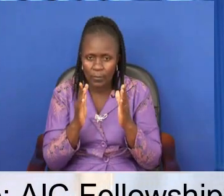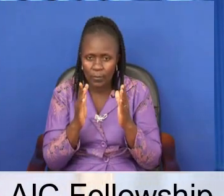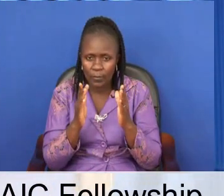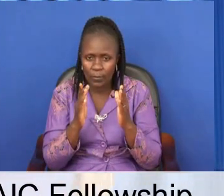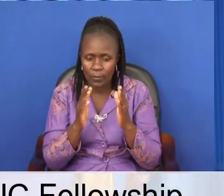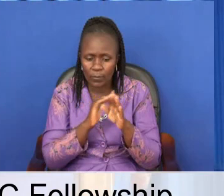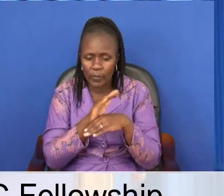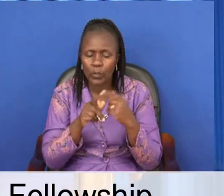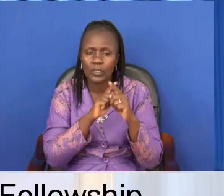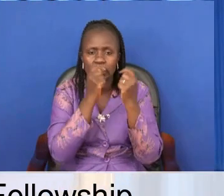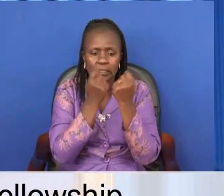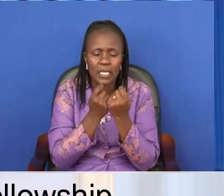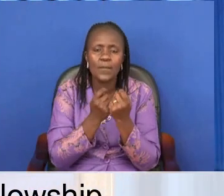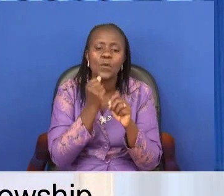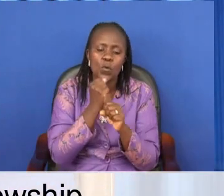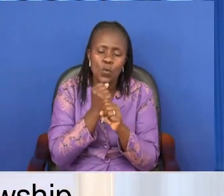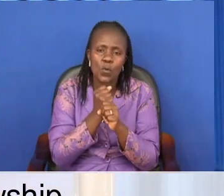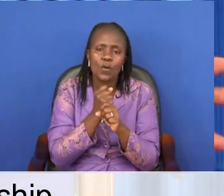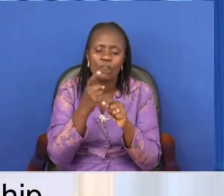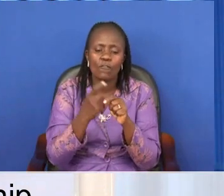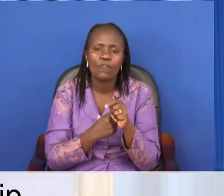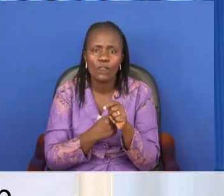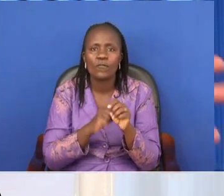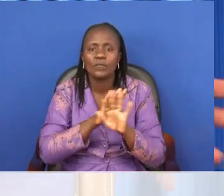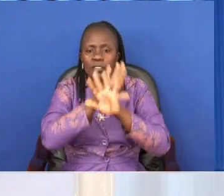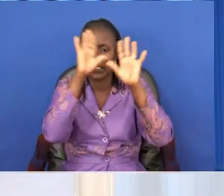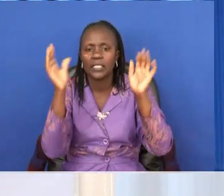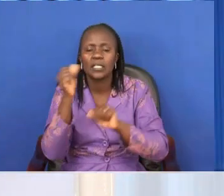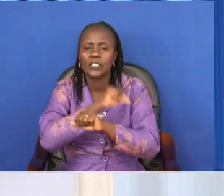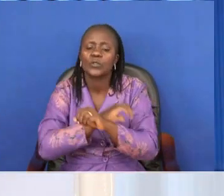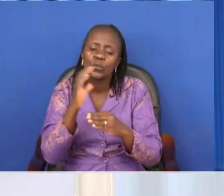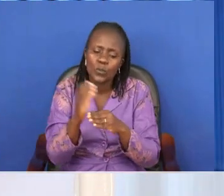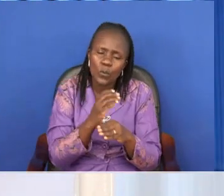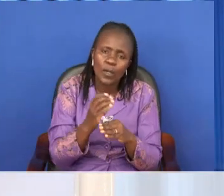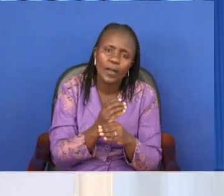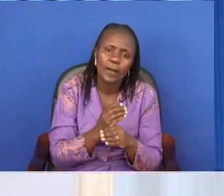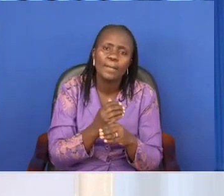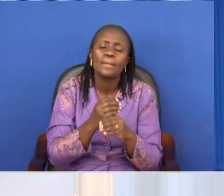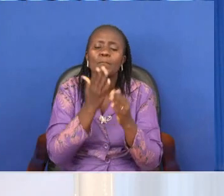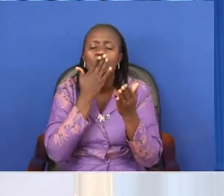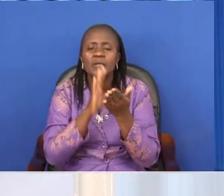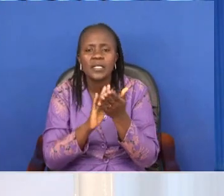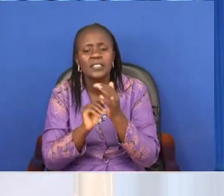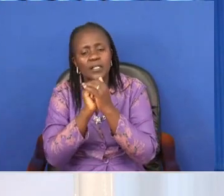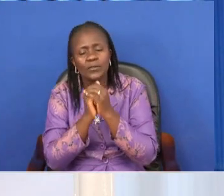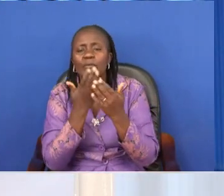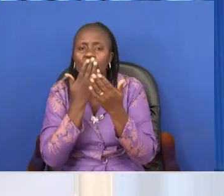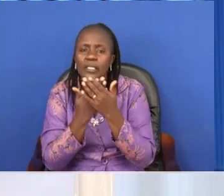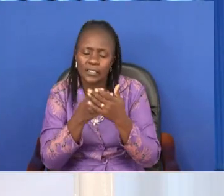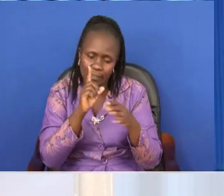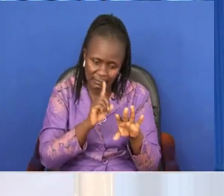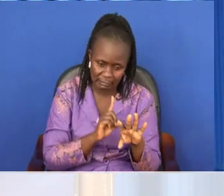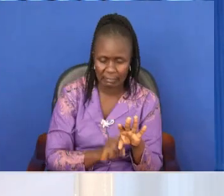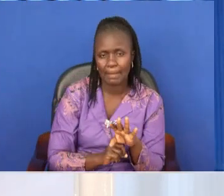the entire team that has participated, from the Sunday school, choirs, praise and worship, and we are so grateful. At this